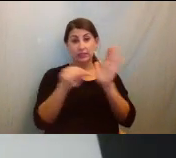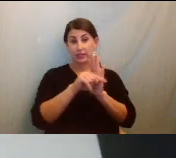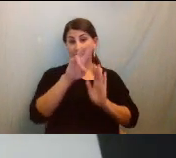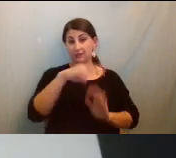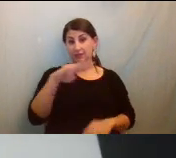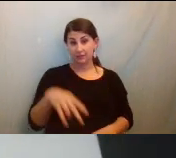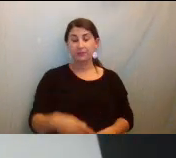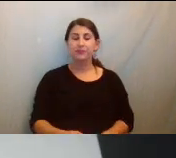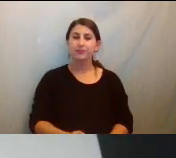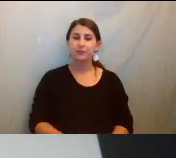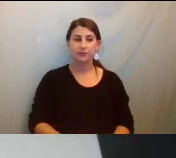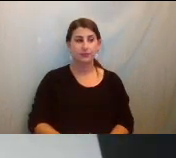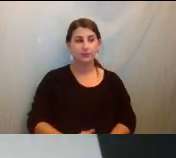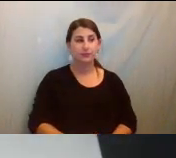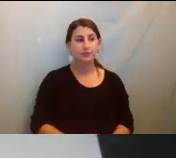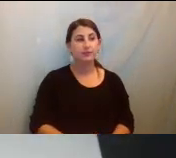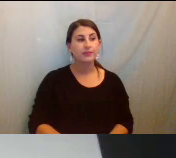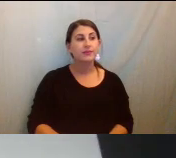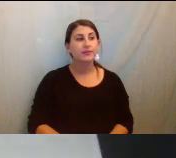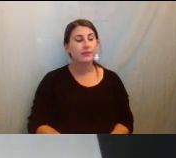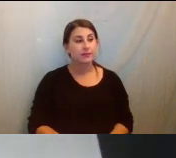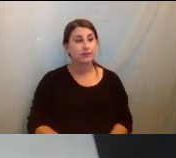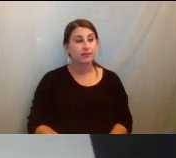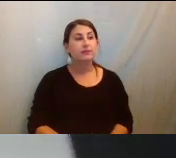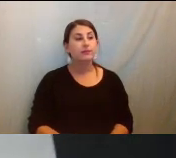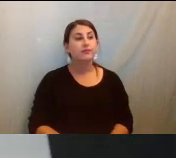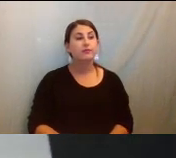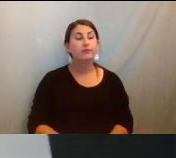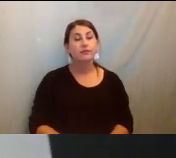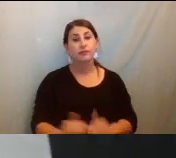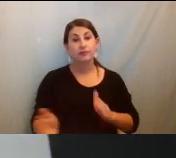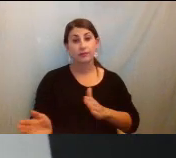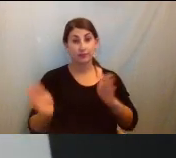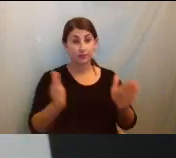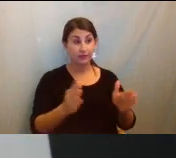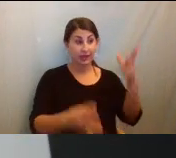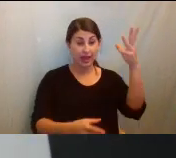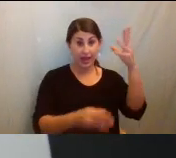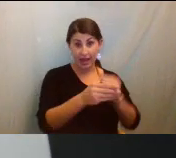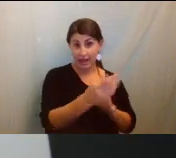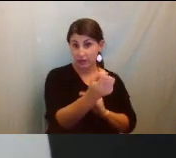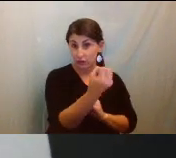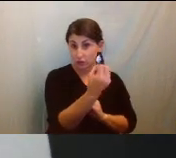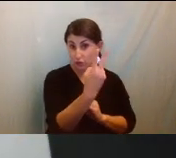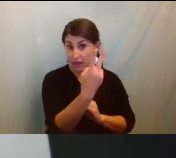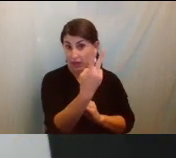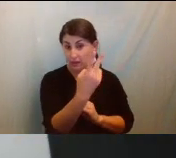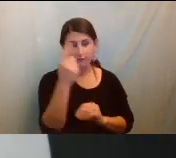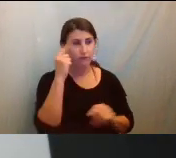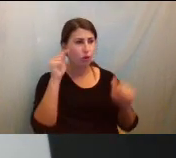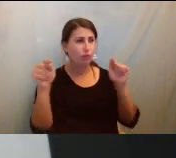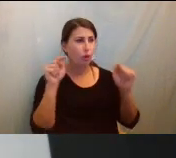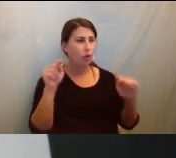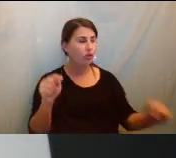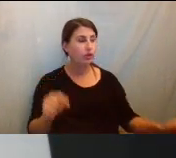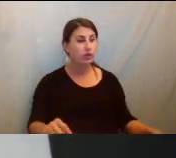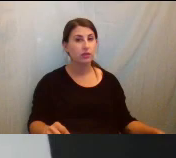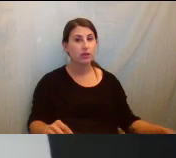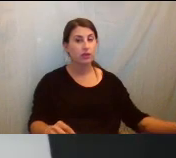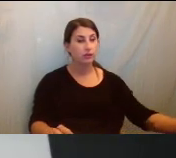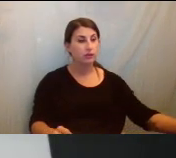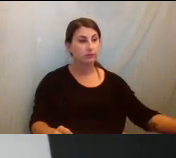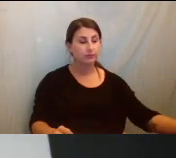equals negative 77. Okay. All right, over here I'm going to add 12 to both